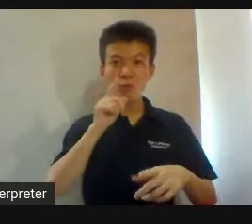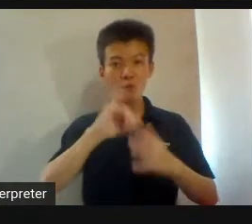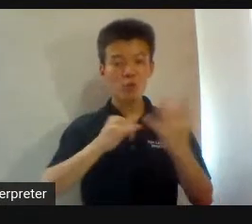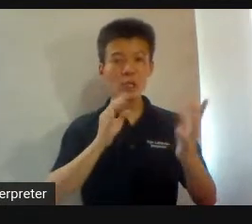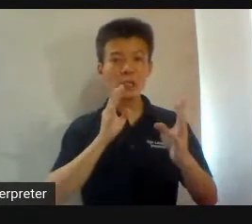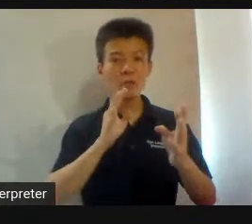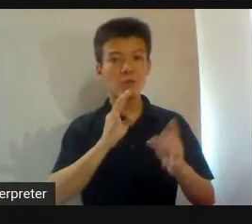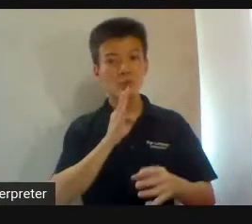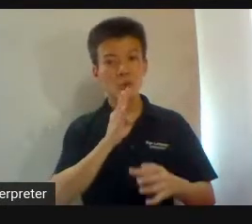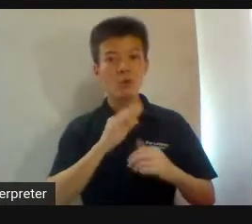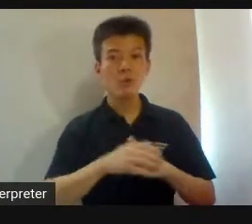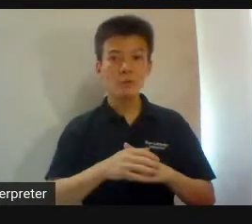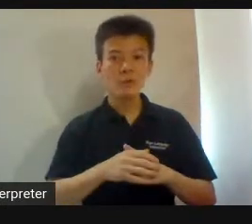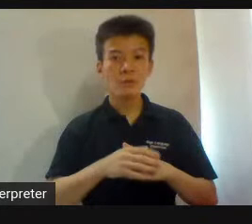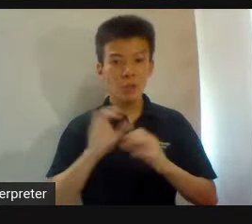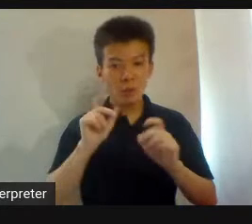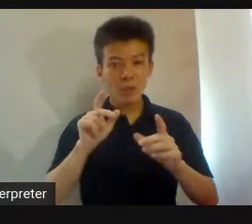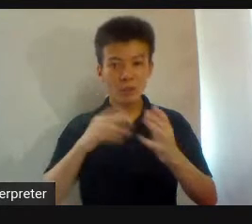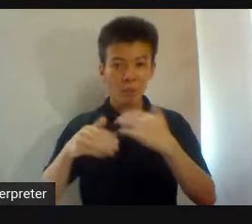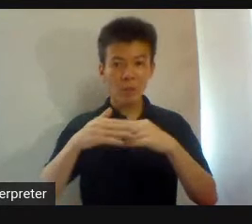So there you okay.